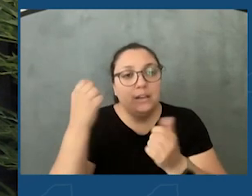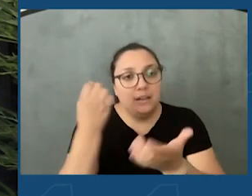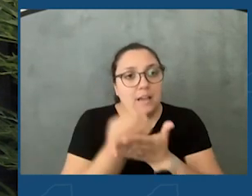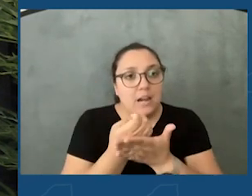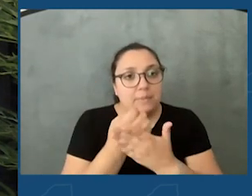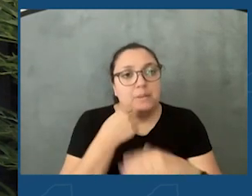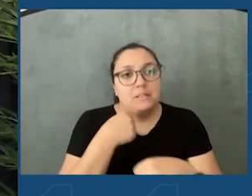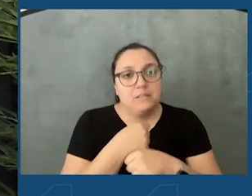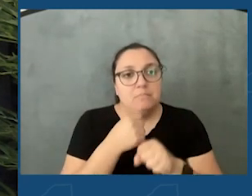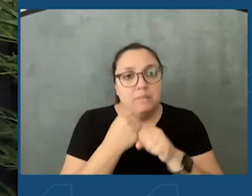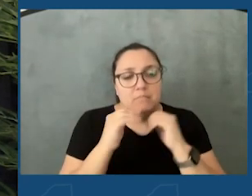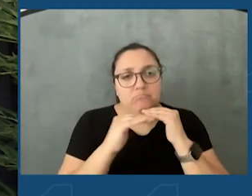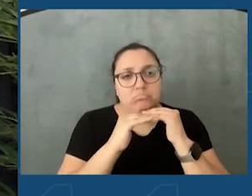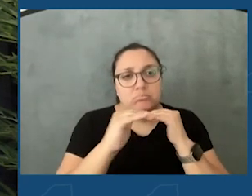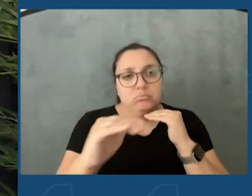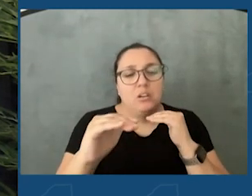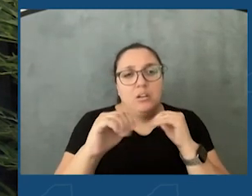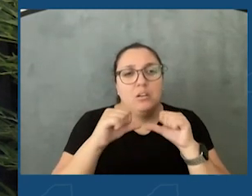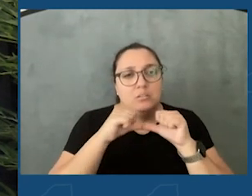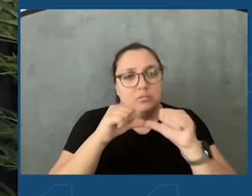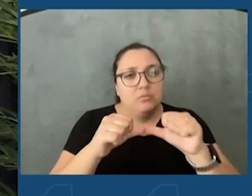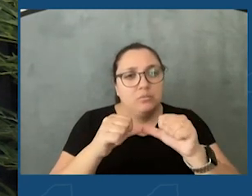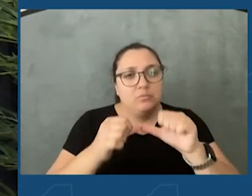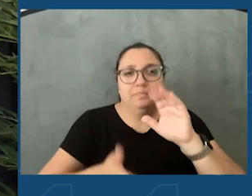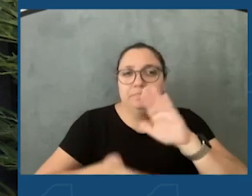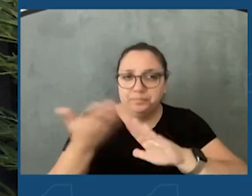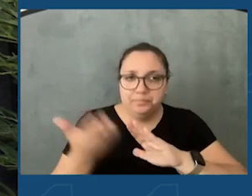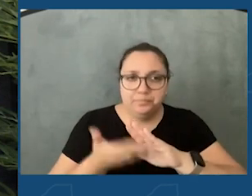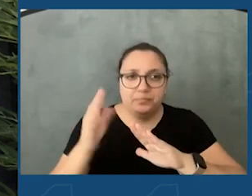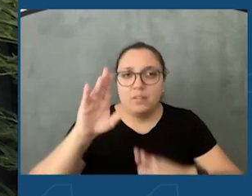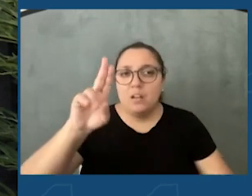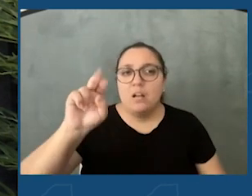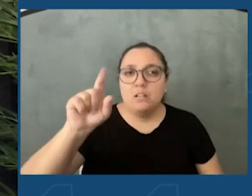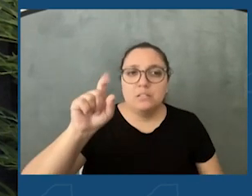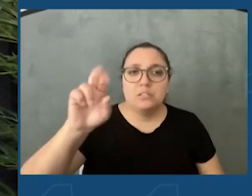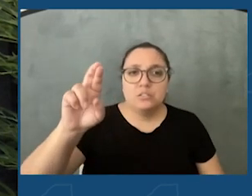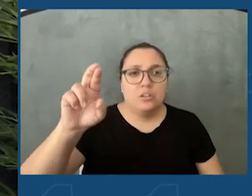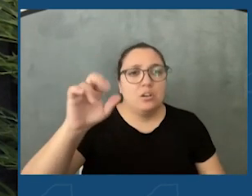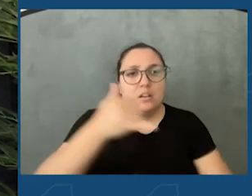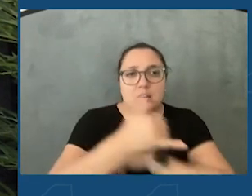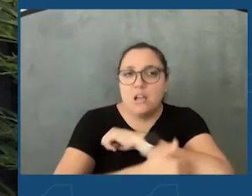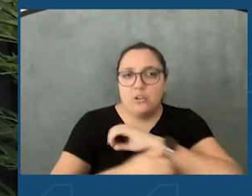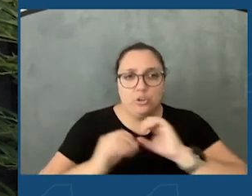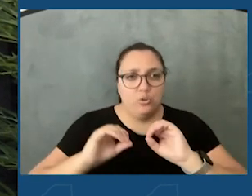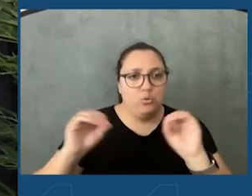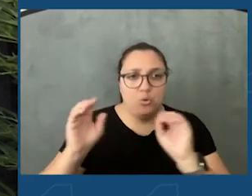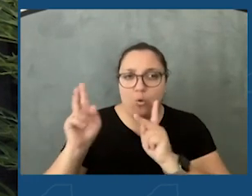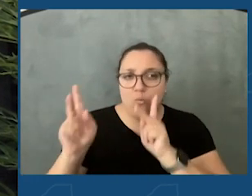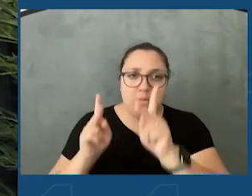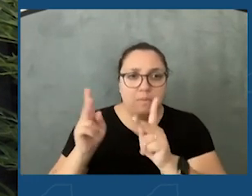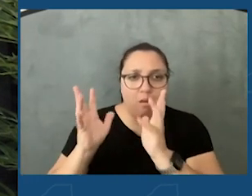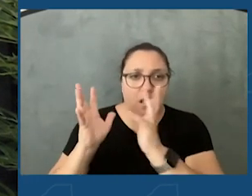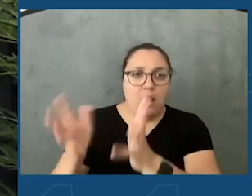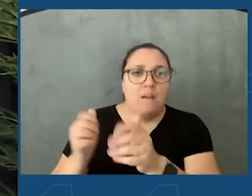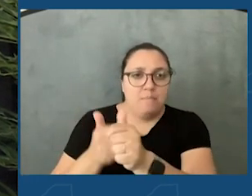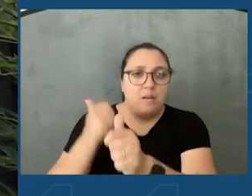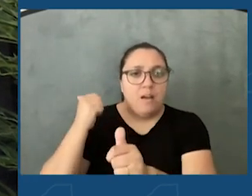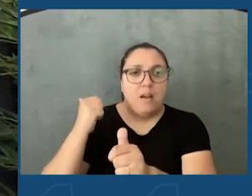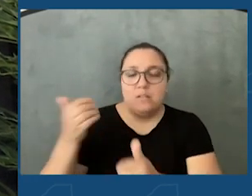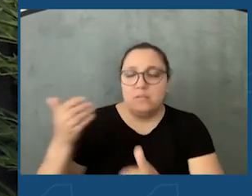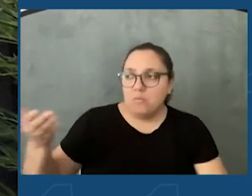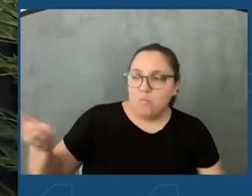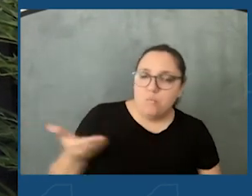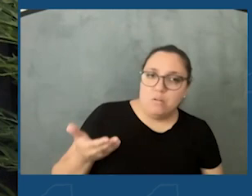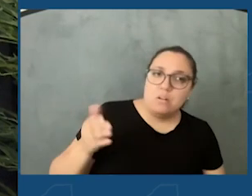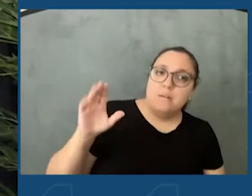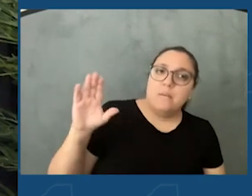sustainable, resilient, thriving Ulster County that leaves no one behind. Please join me in welcoming Chair Bartels to the